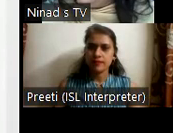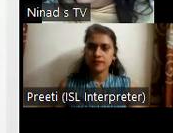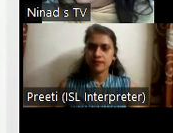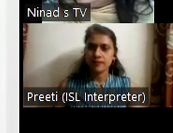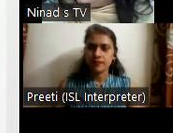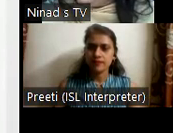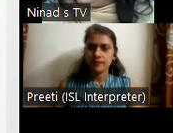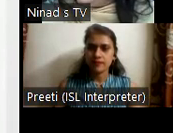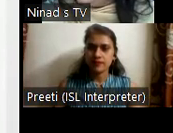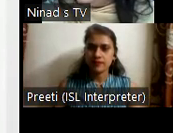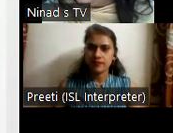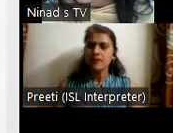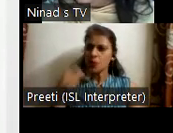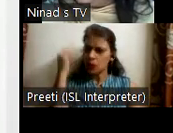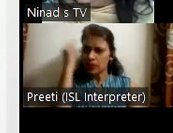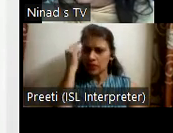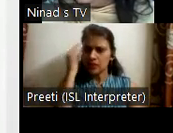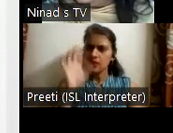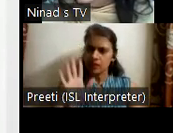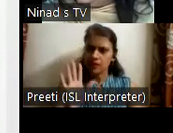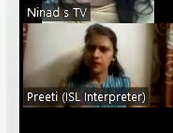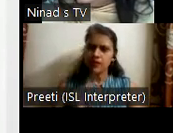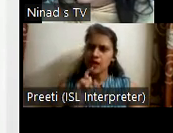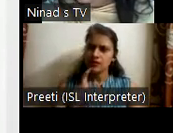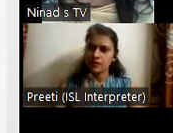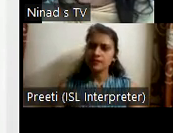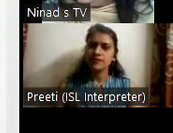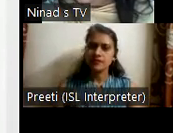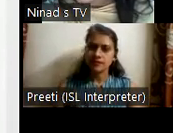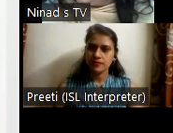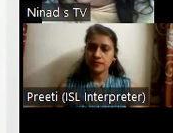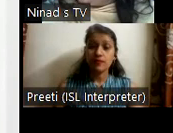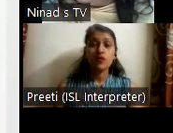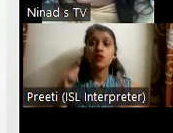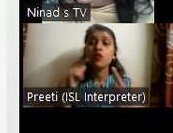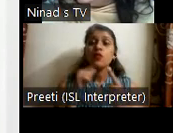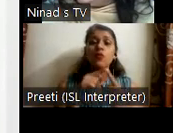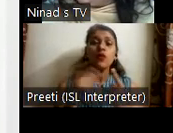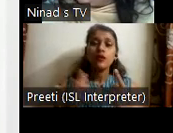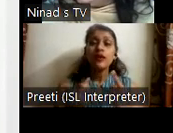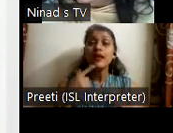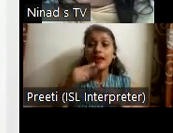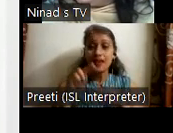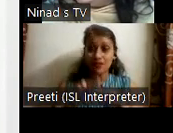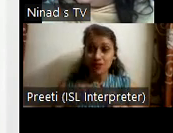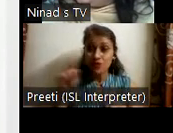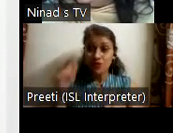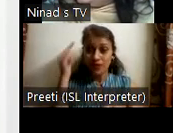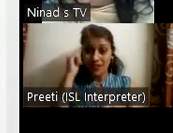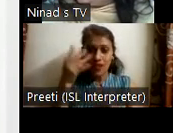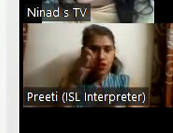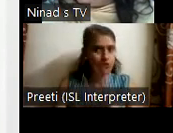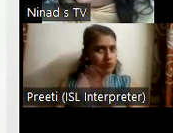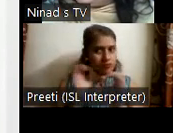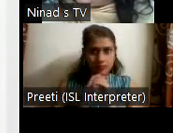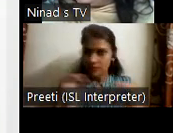Huh? Have you ever thought about it? So the point is, if you don't think about inclusion